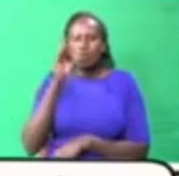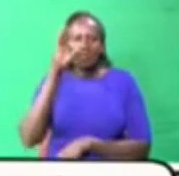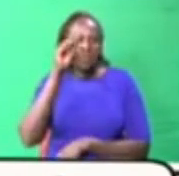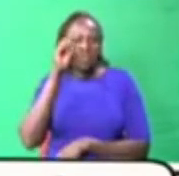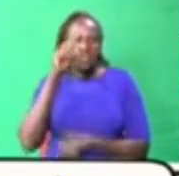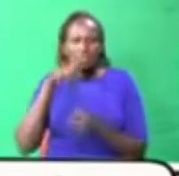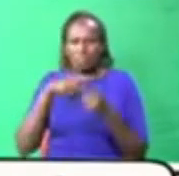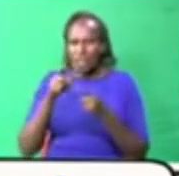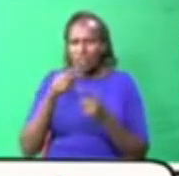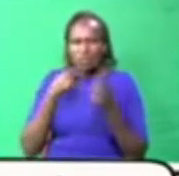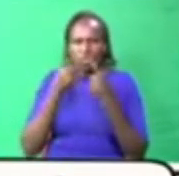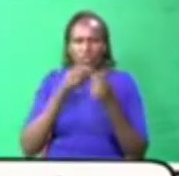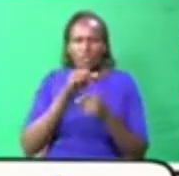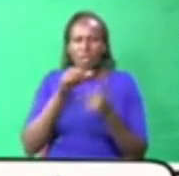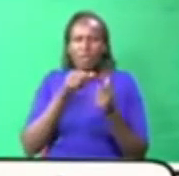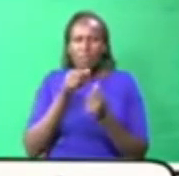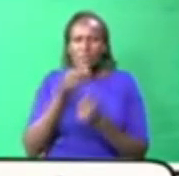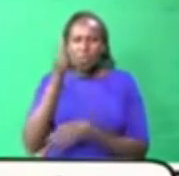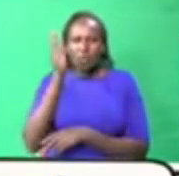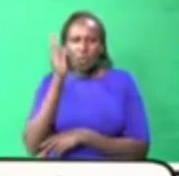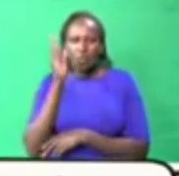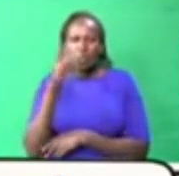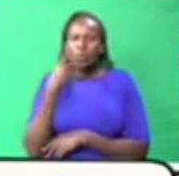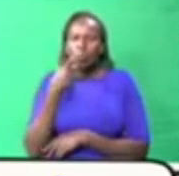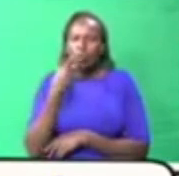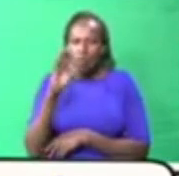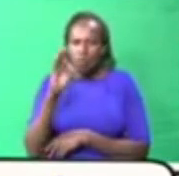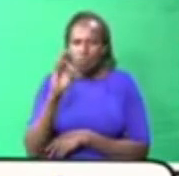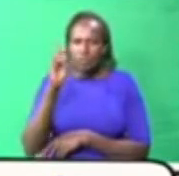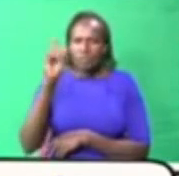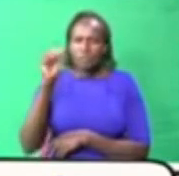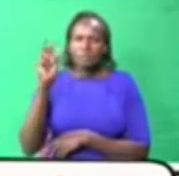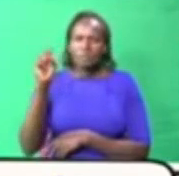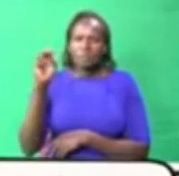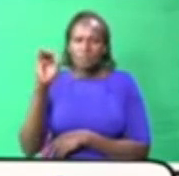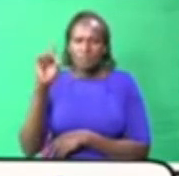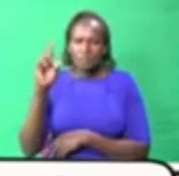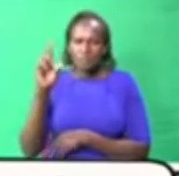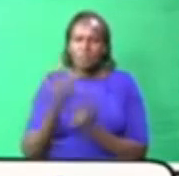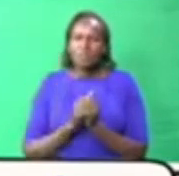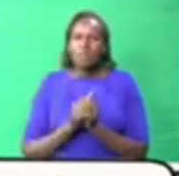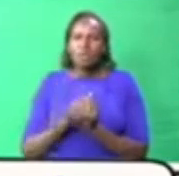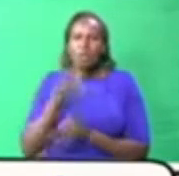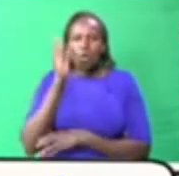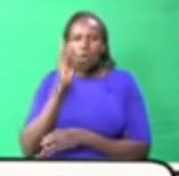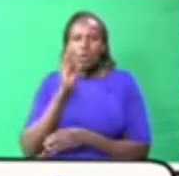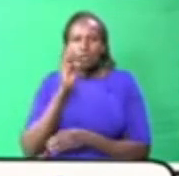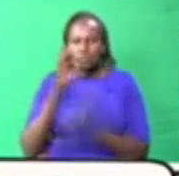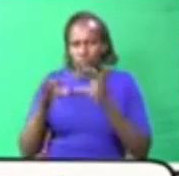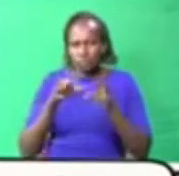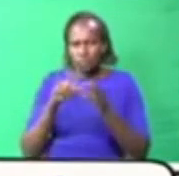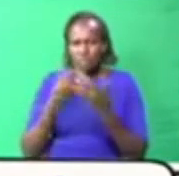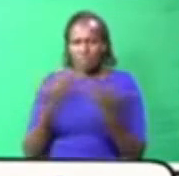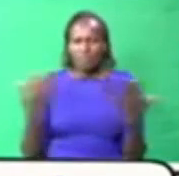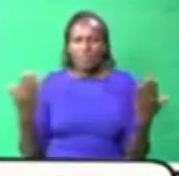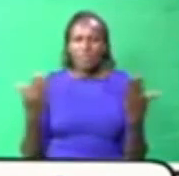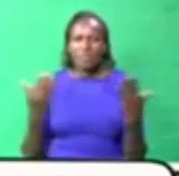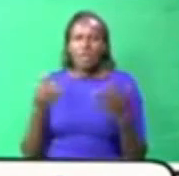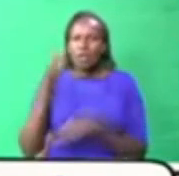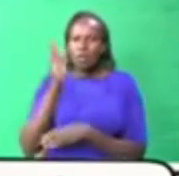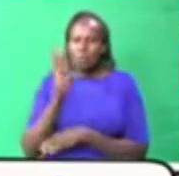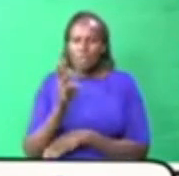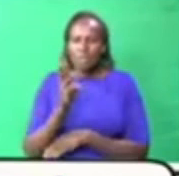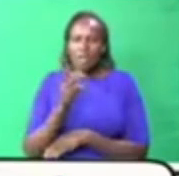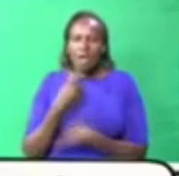you'll be talking of the God who has done it. And I believe God is going to do something in our day. And it will be a living testimony for